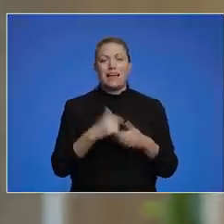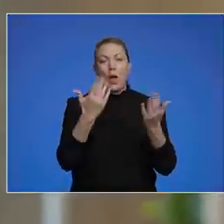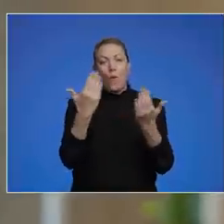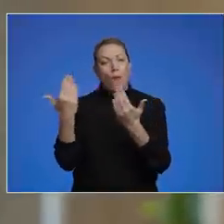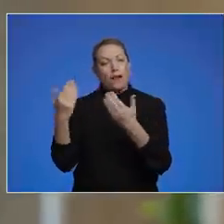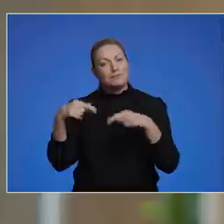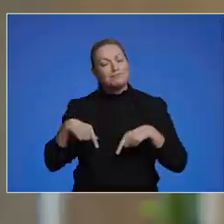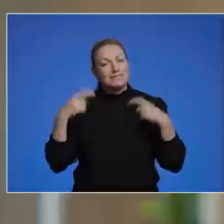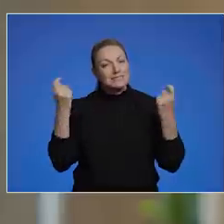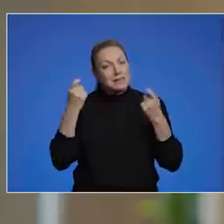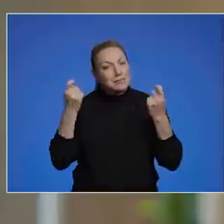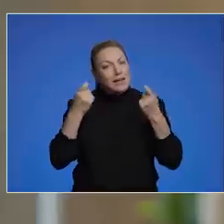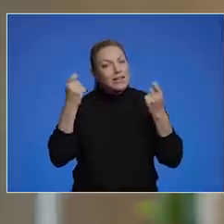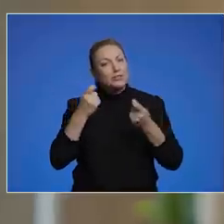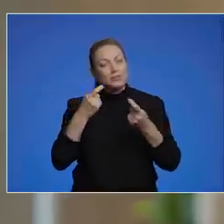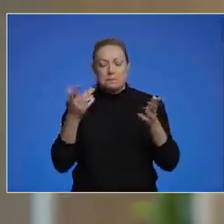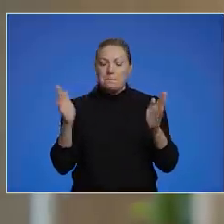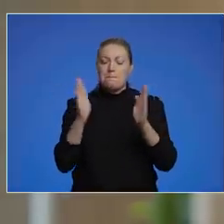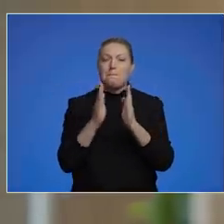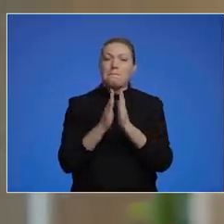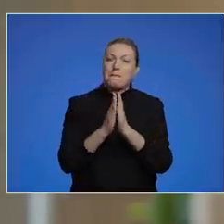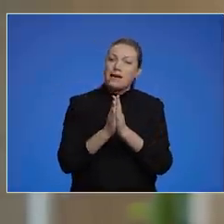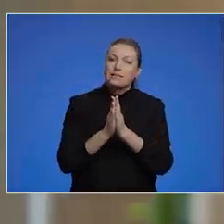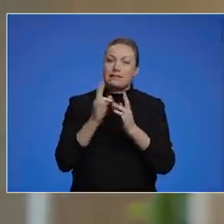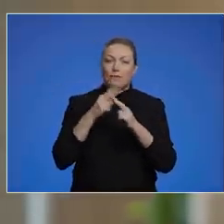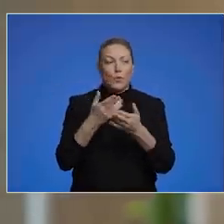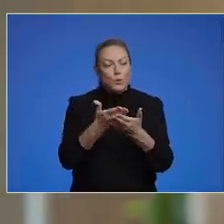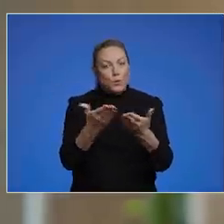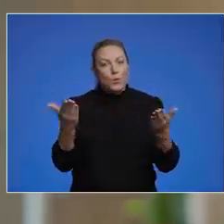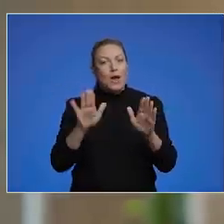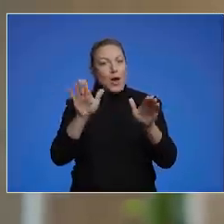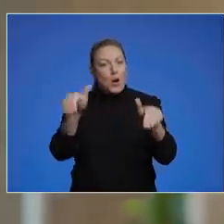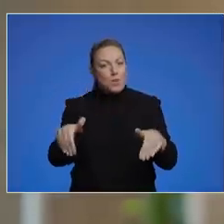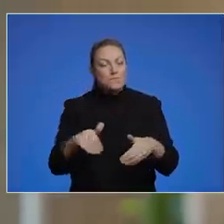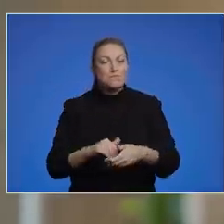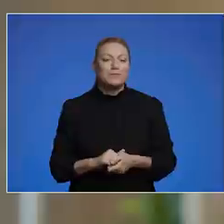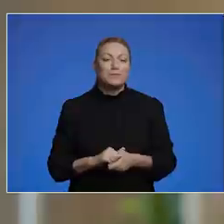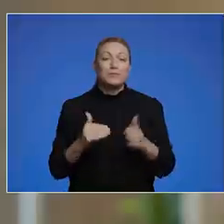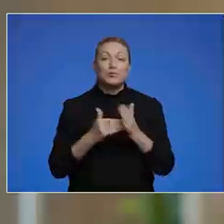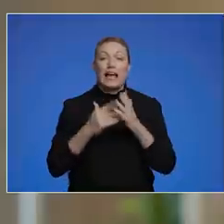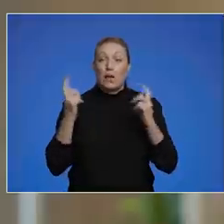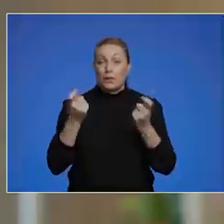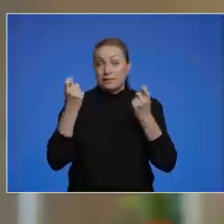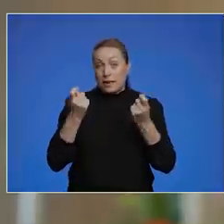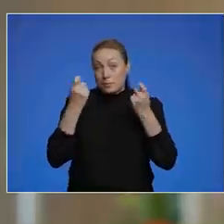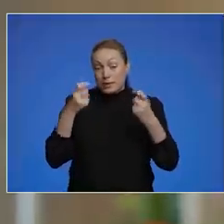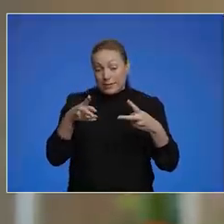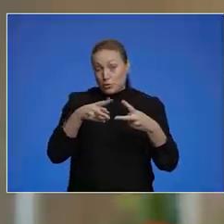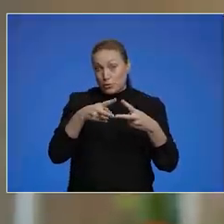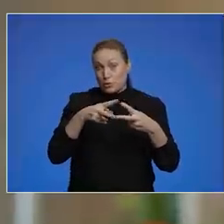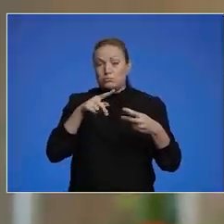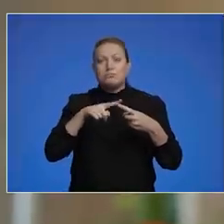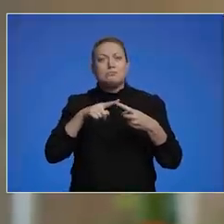this celebration of the Eucharist Mass for you at home. Today we celebrate two wonderful occasions. One, it is